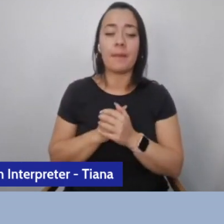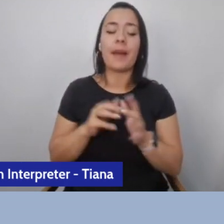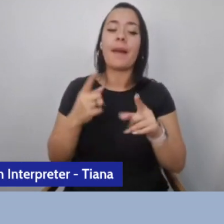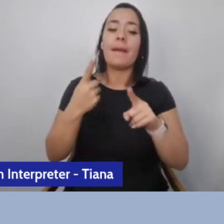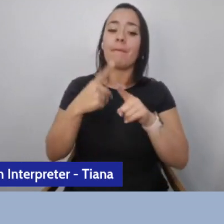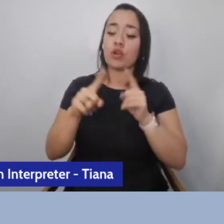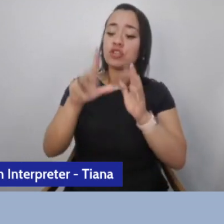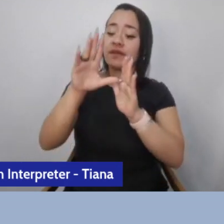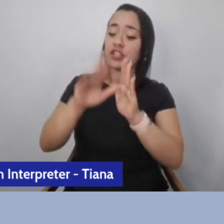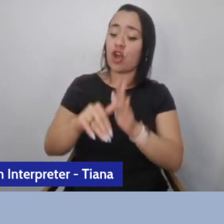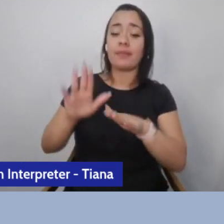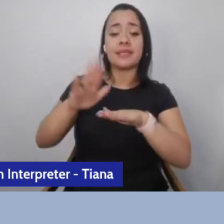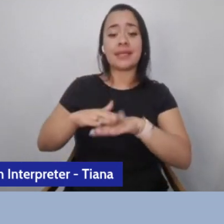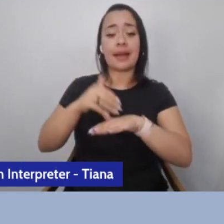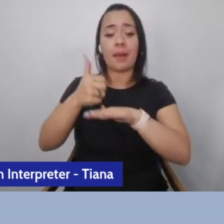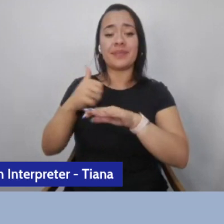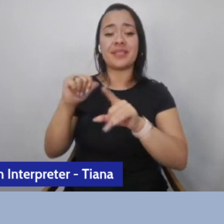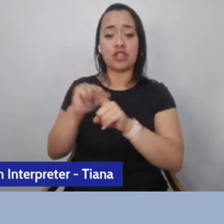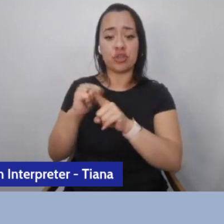scene, and